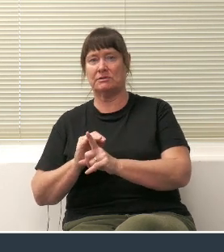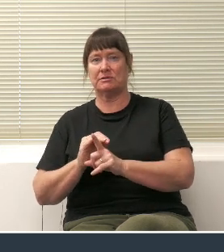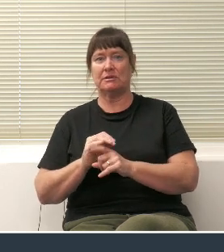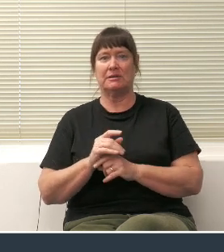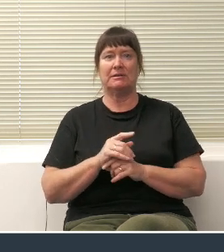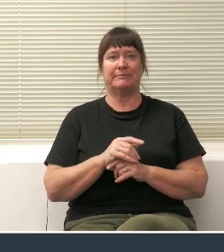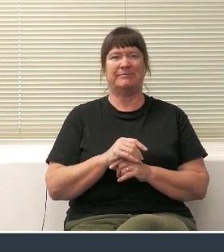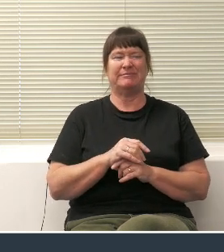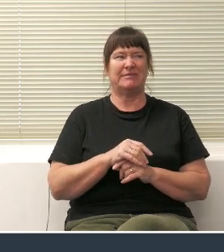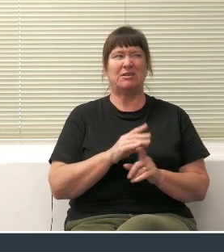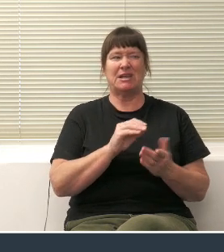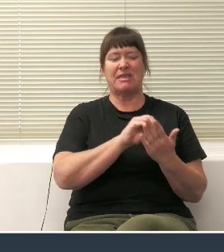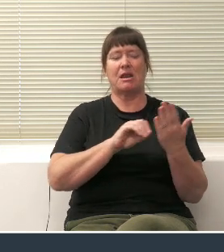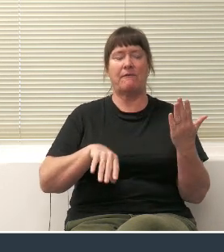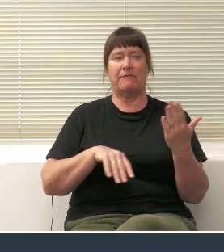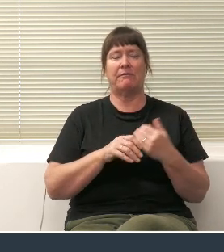Taking that out, yeah.